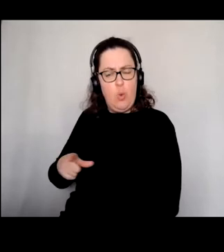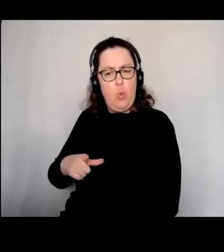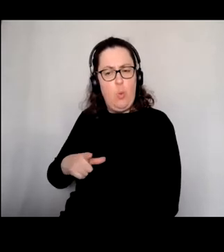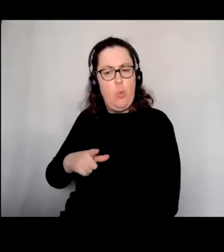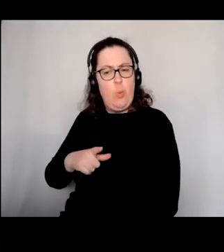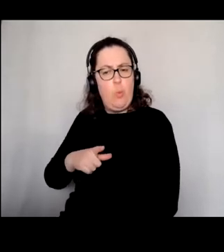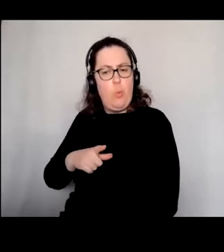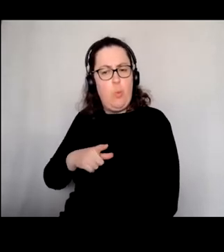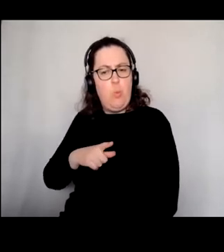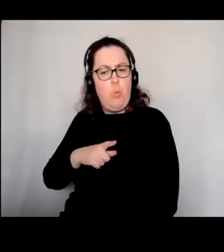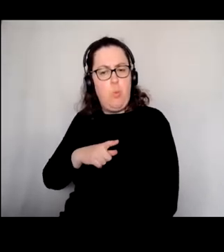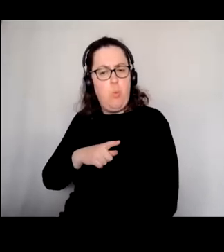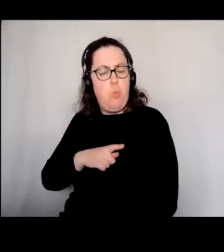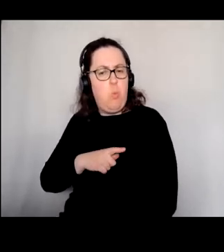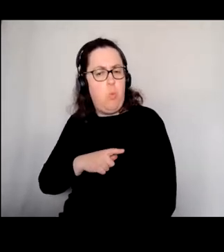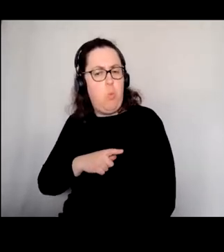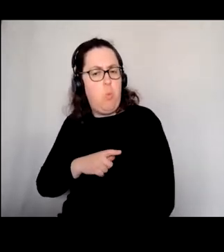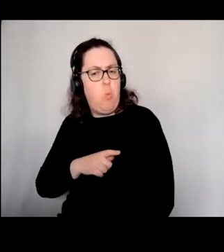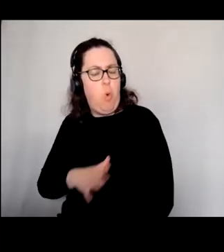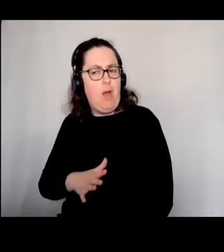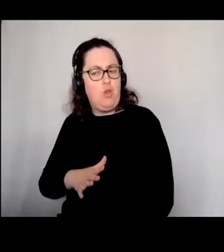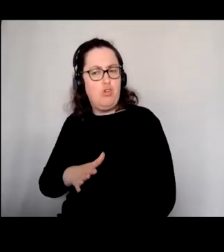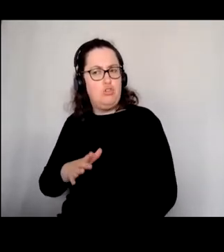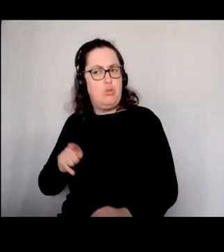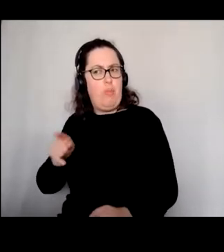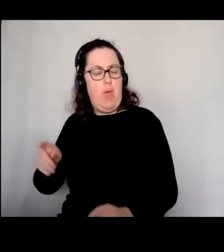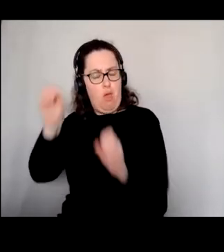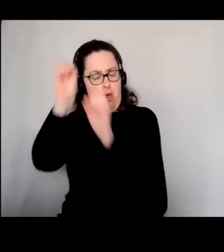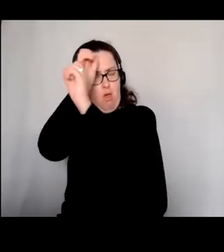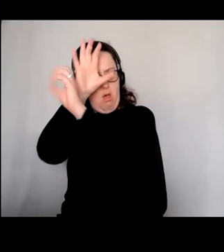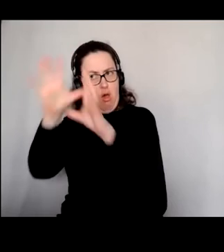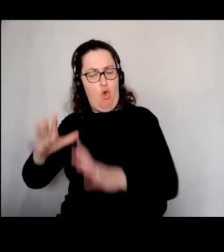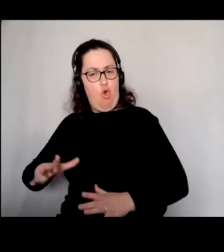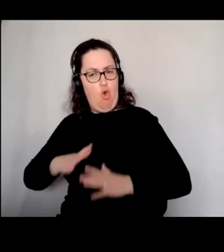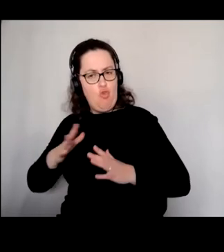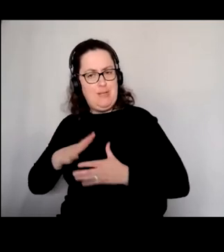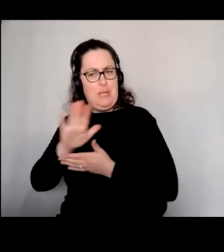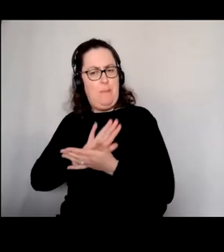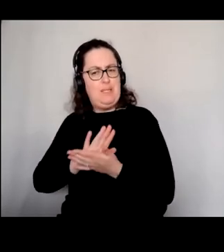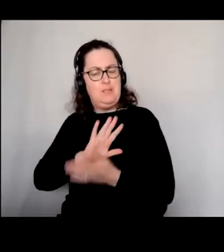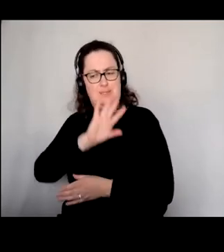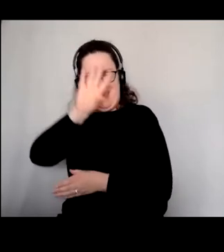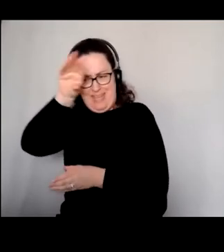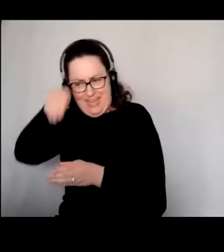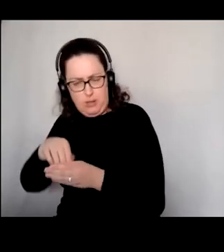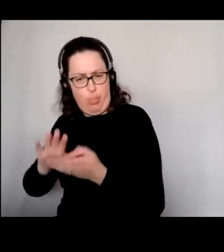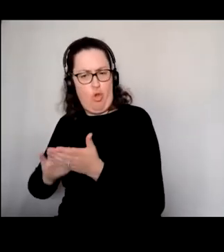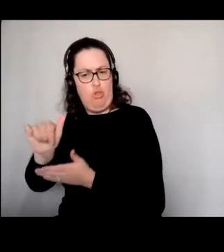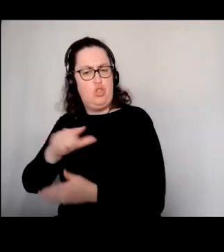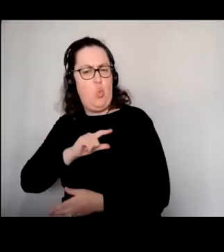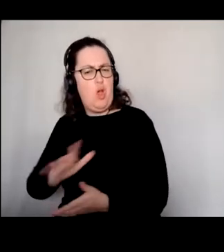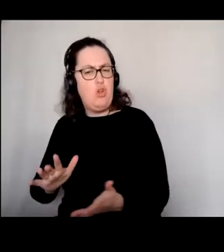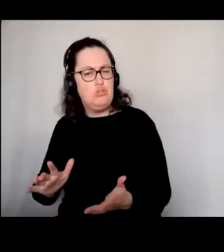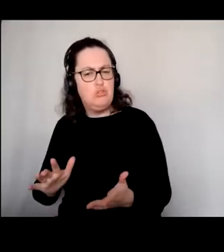then why is that not kind of then embedded in the culture of that